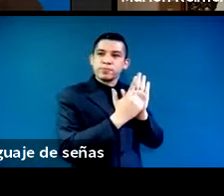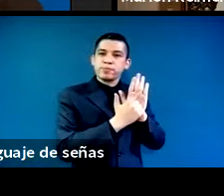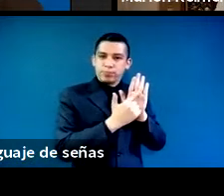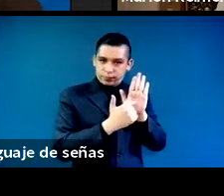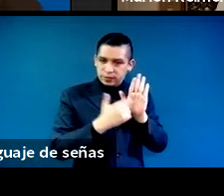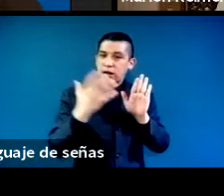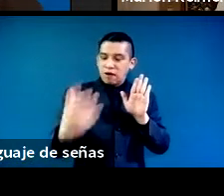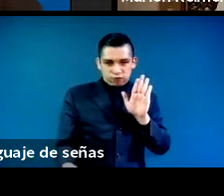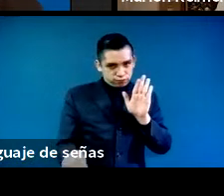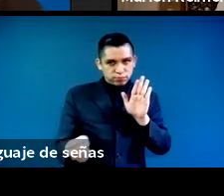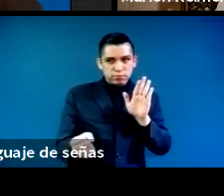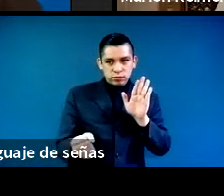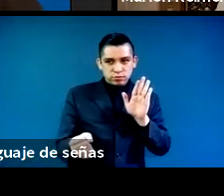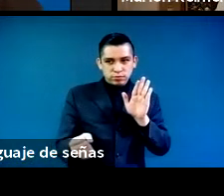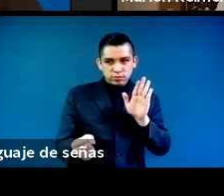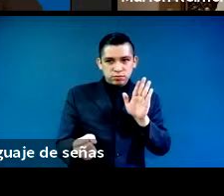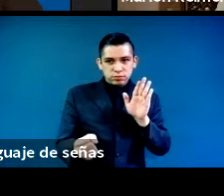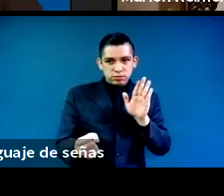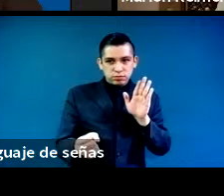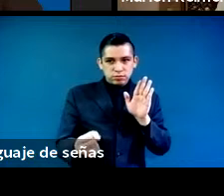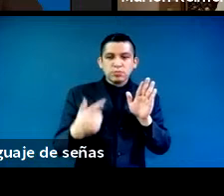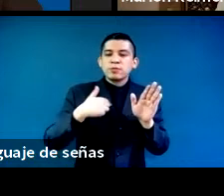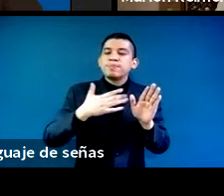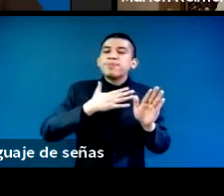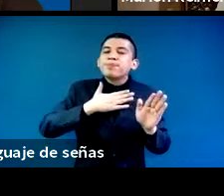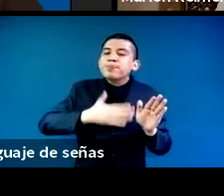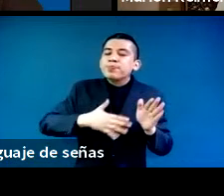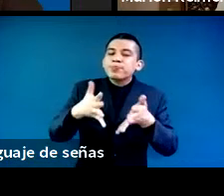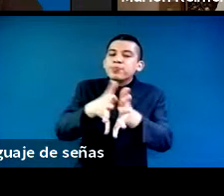is implementation of these